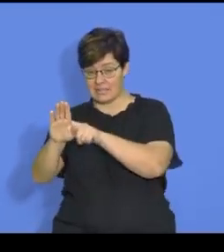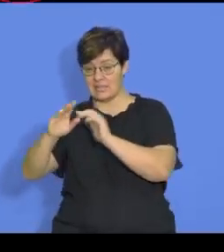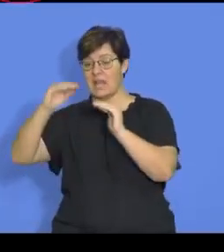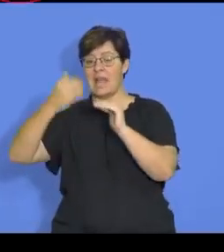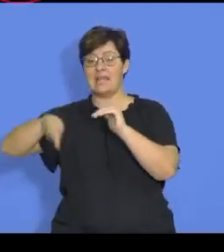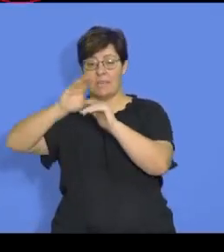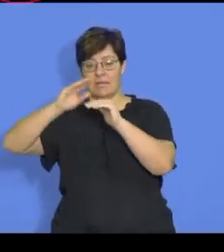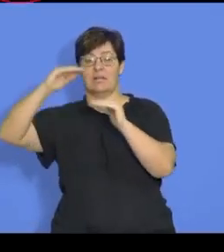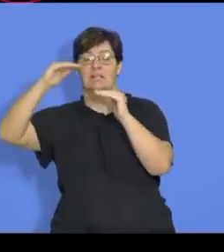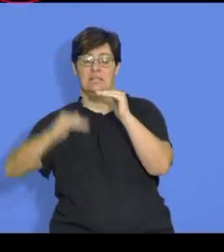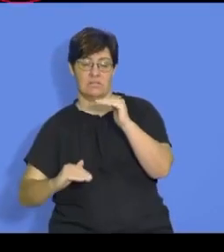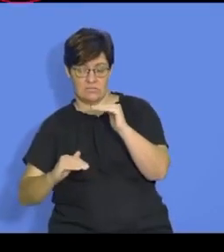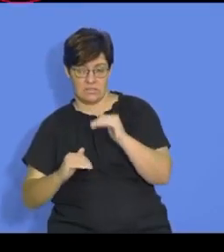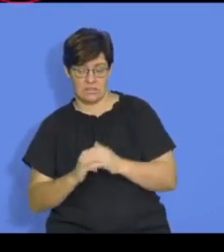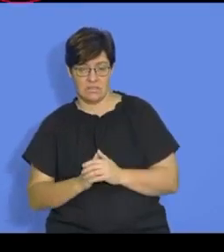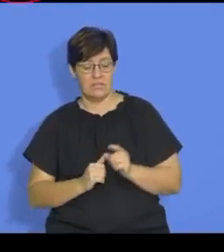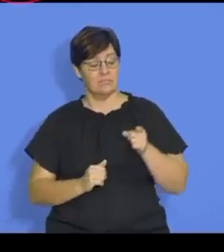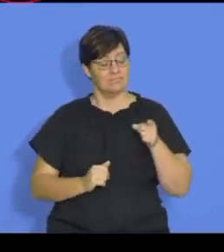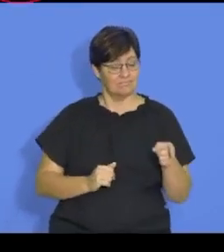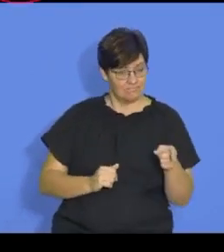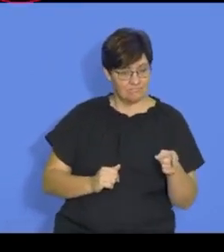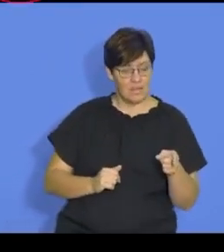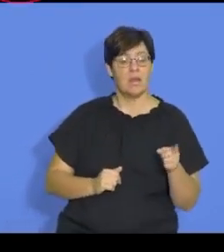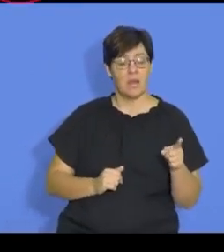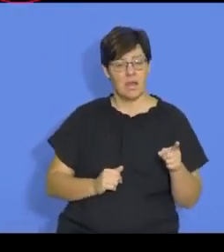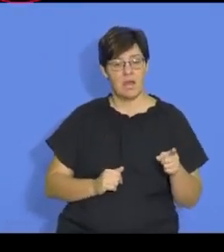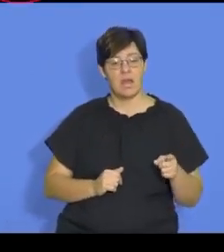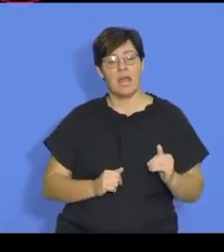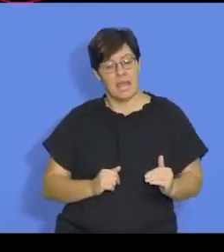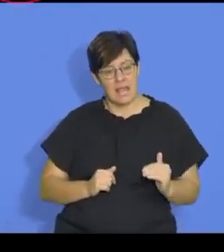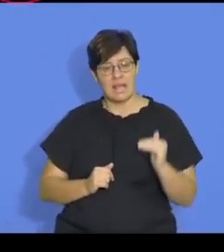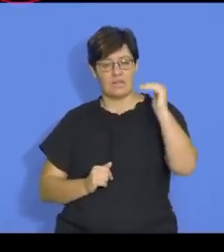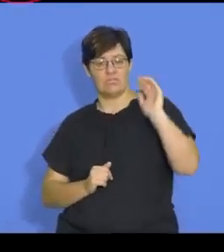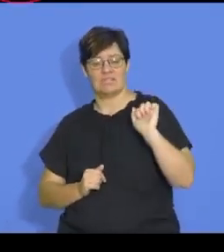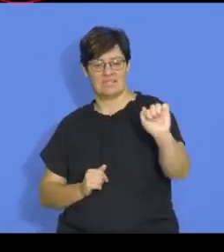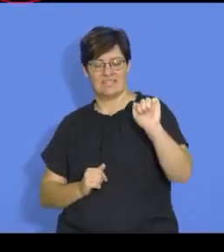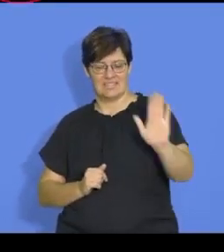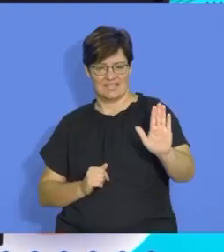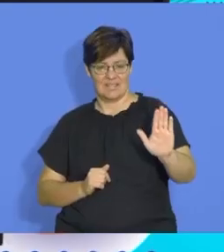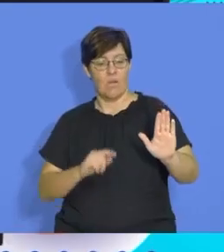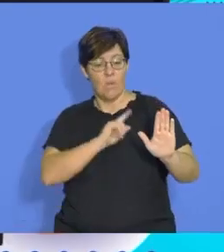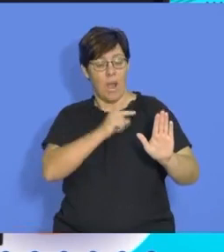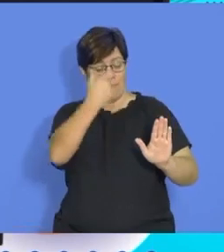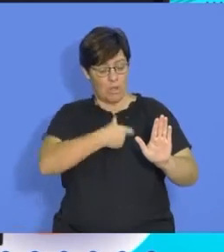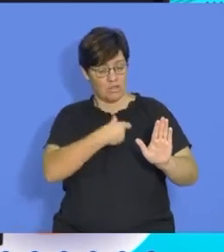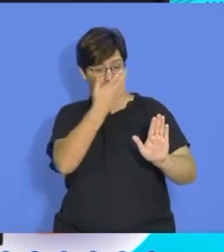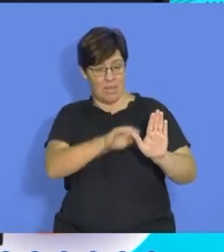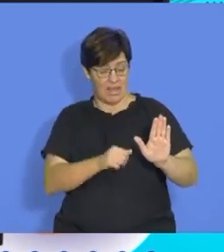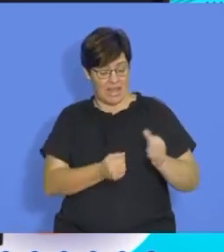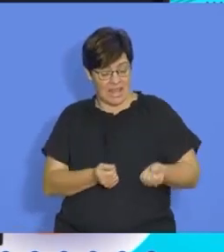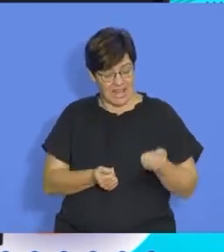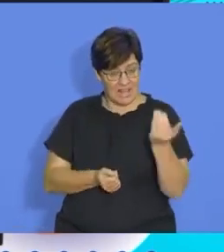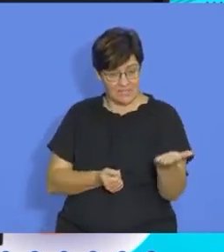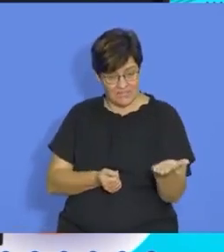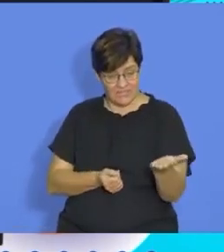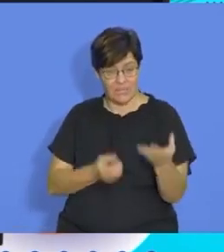her capital contribution, whereas Craig, on the other hand, remember, by him giving his personal